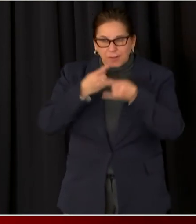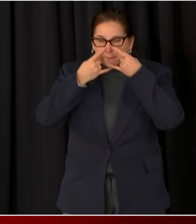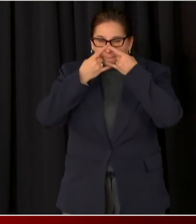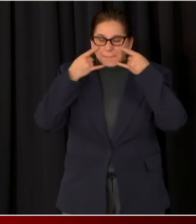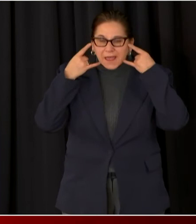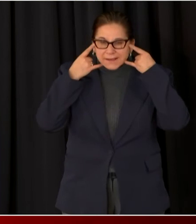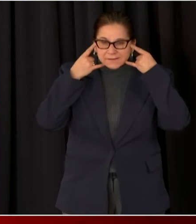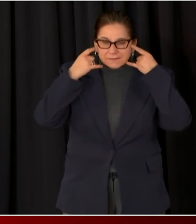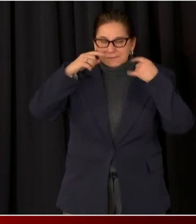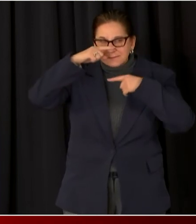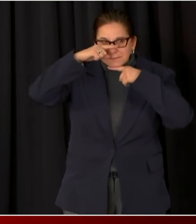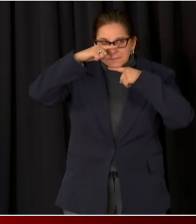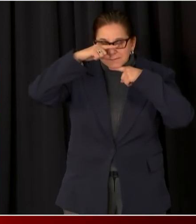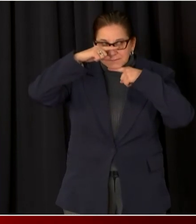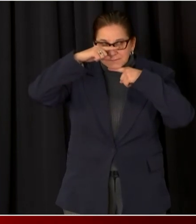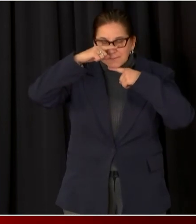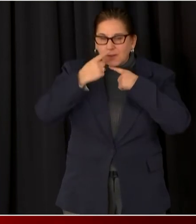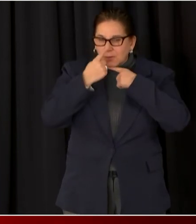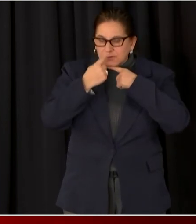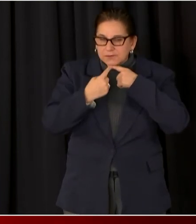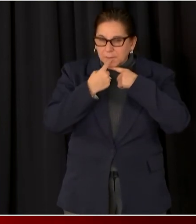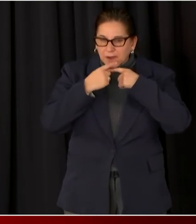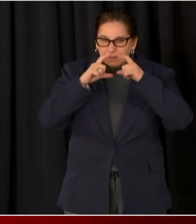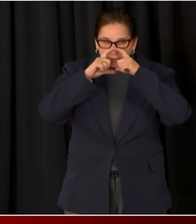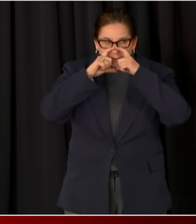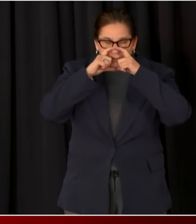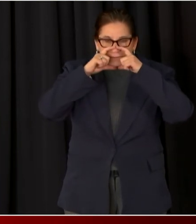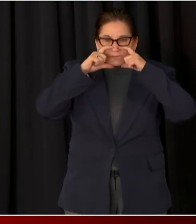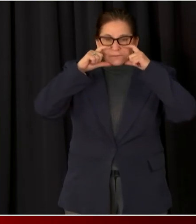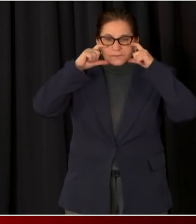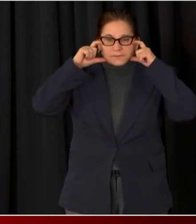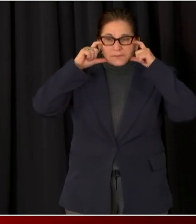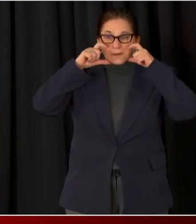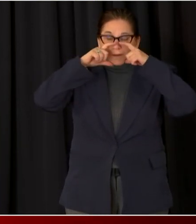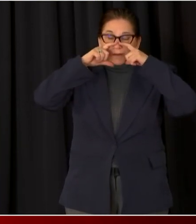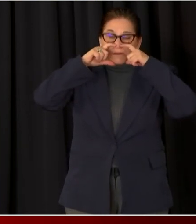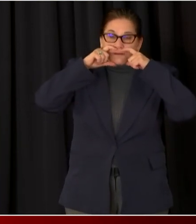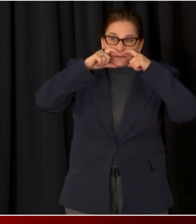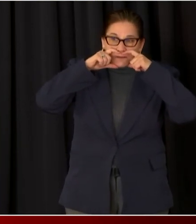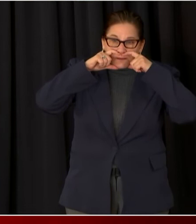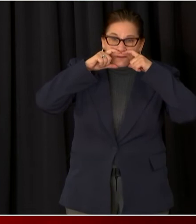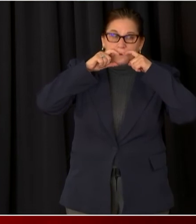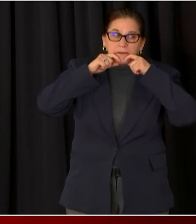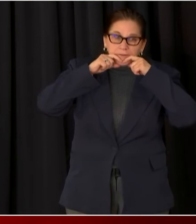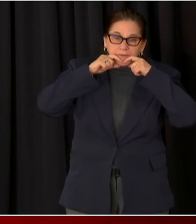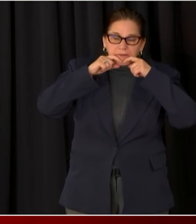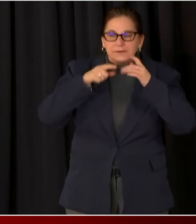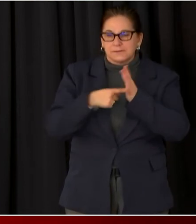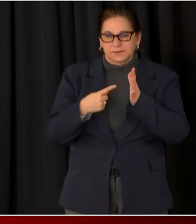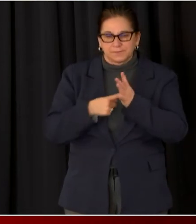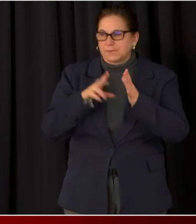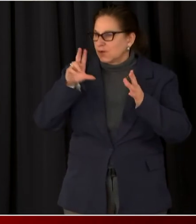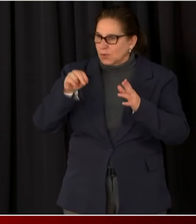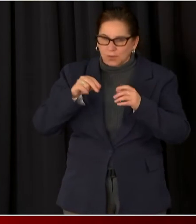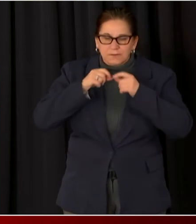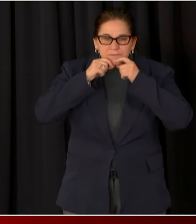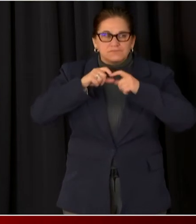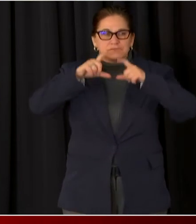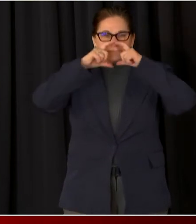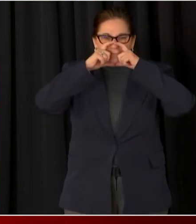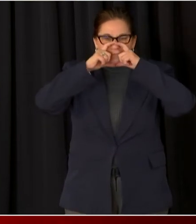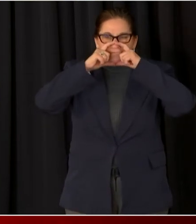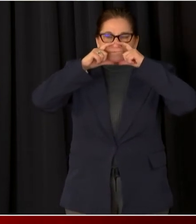correctly, so that there's often slippage where the nose is not adequately or properly covered. So it is